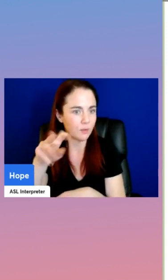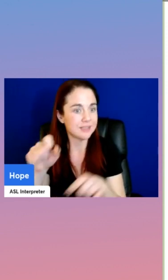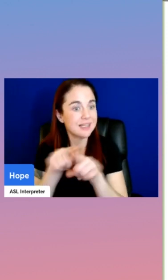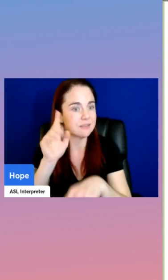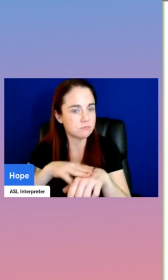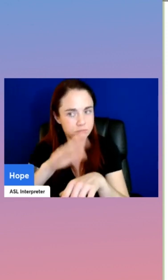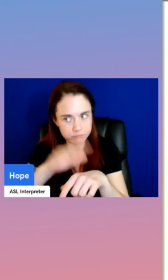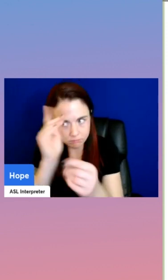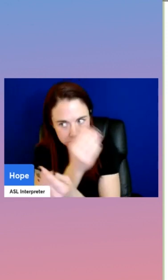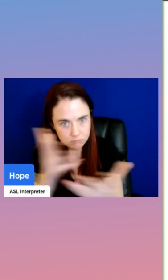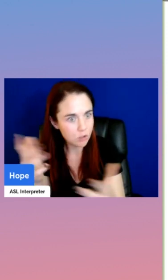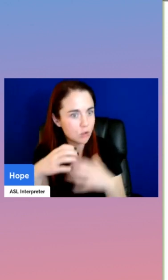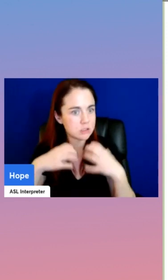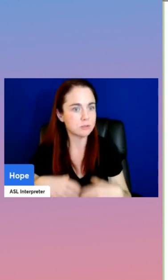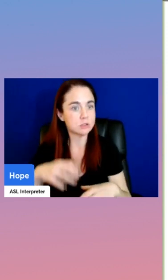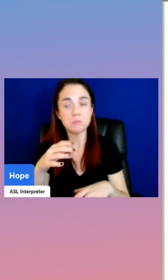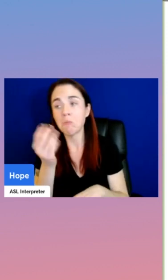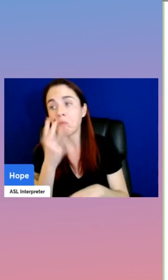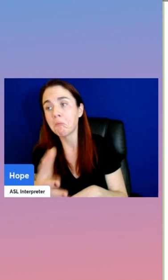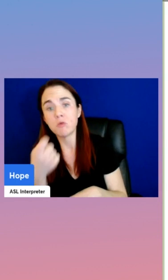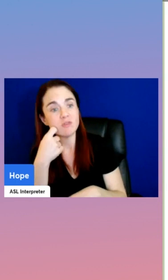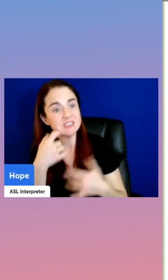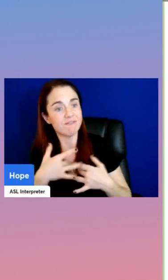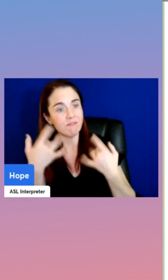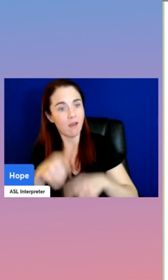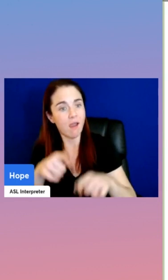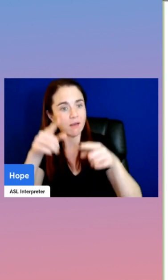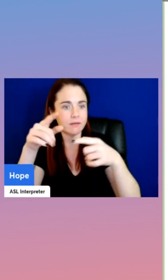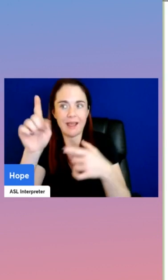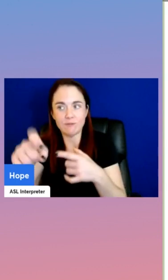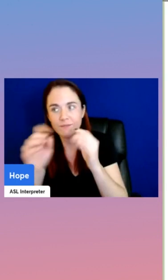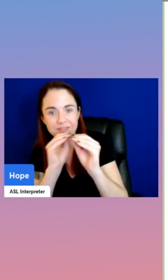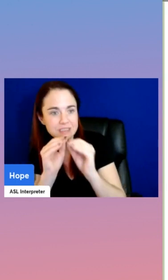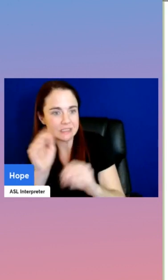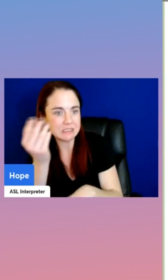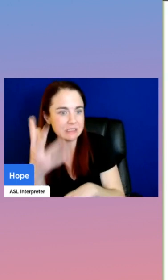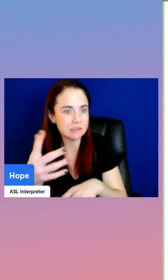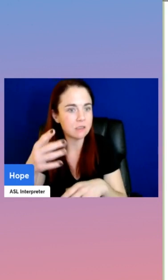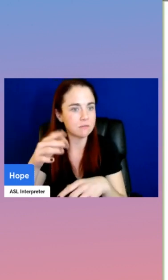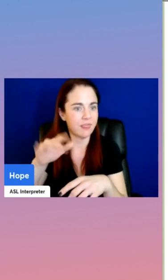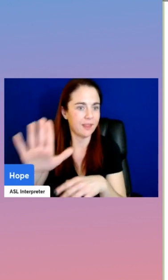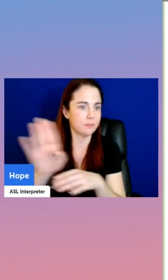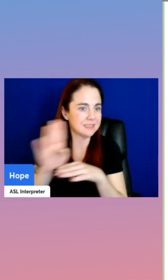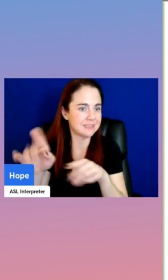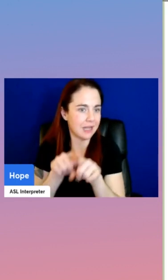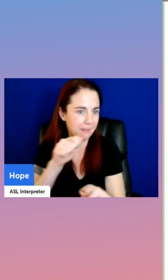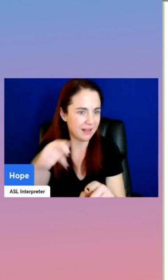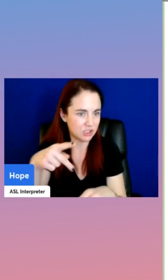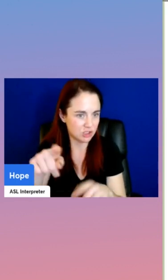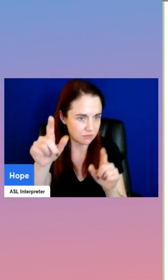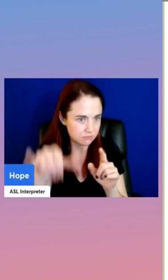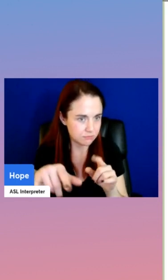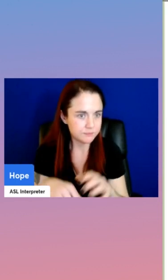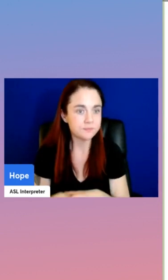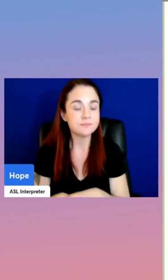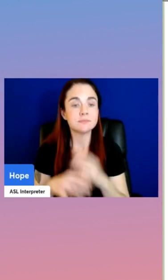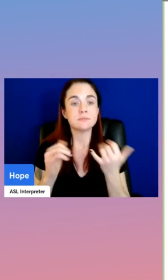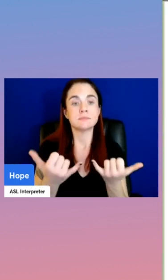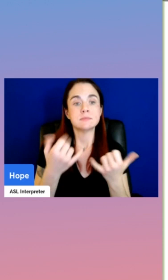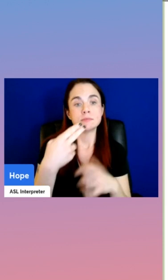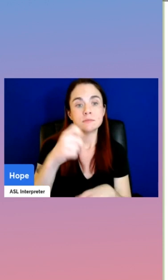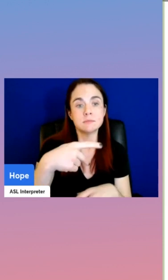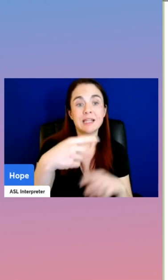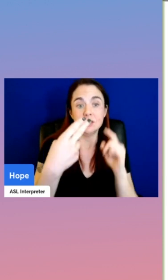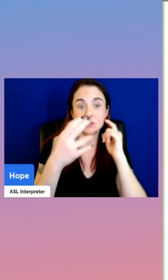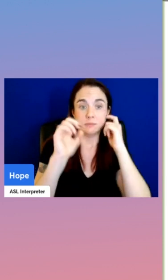that there was a new deprecation event happening and that they have to fix it in their business and applications. So the HCP Packer Terraform run task